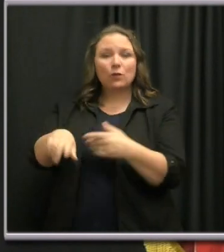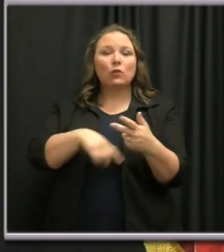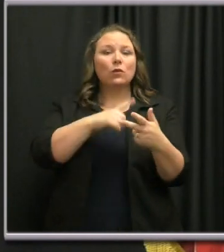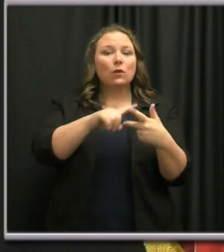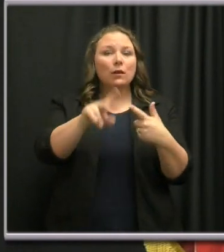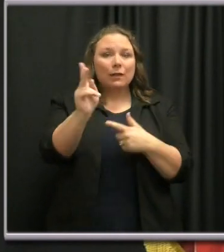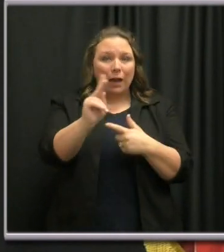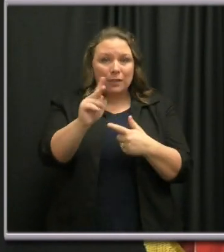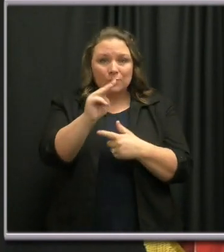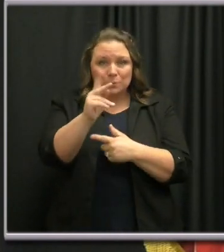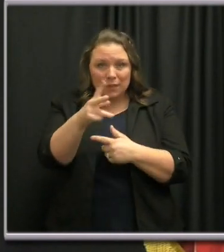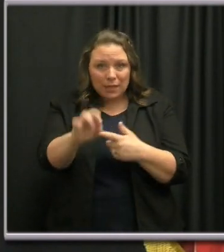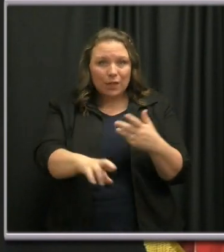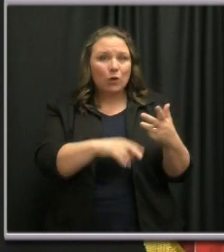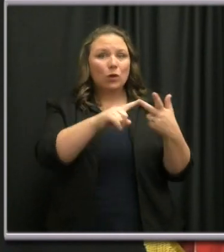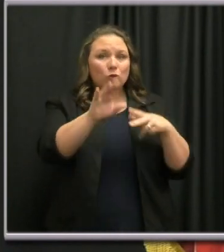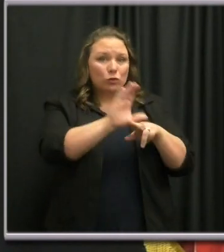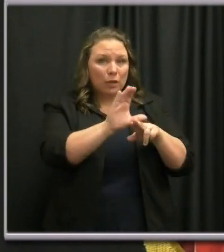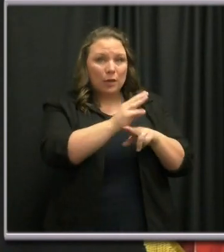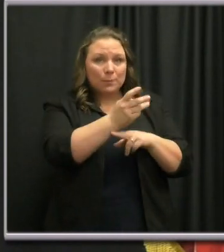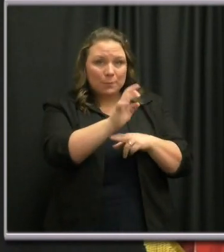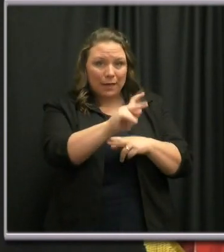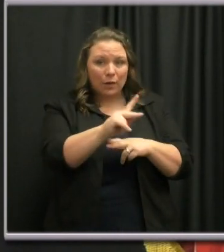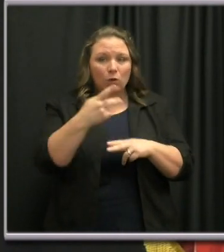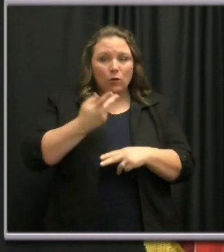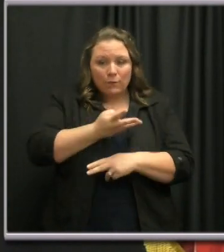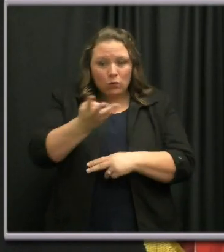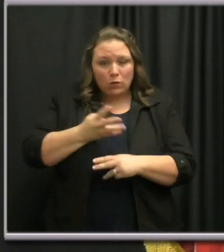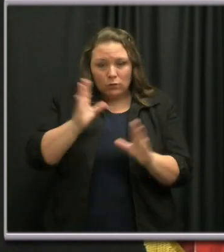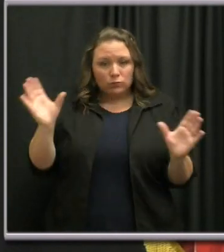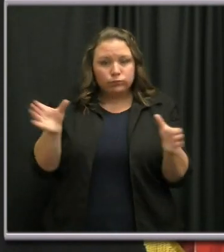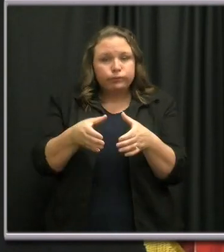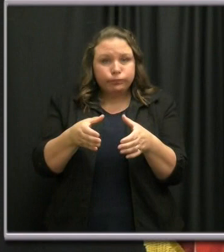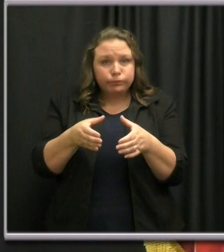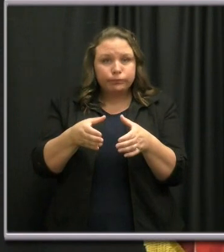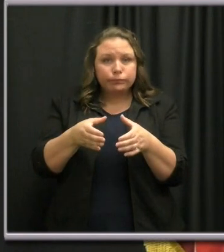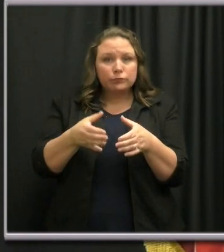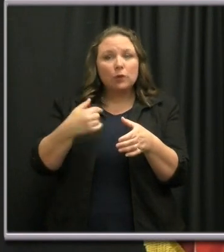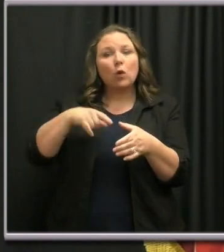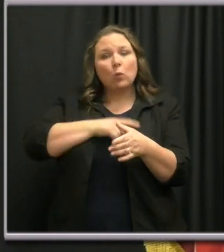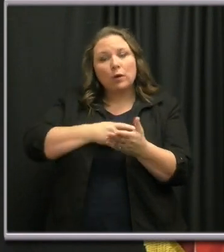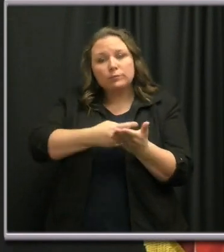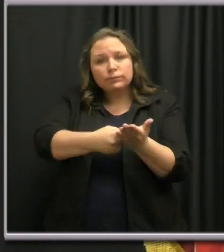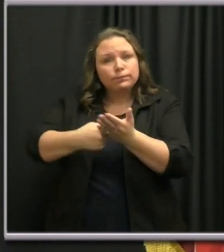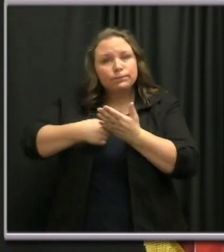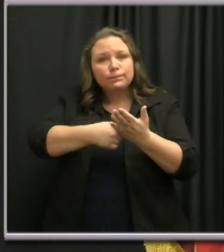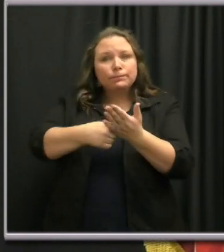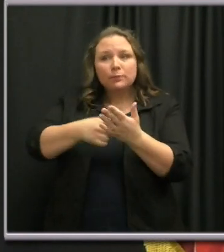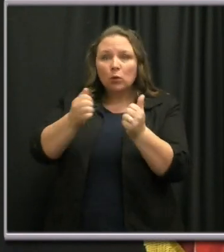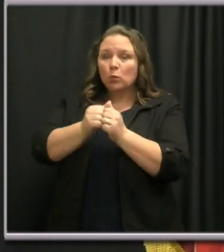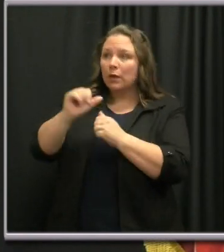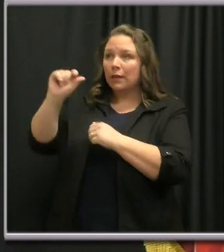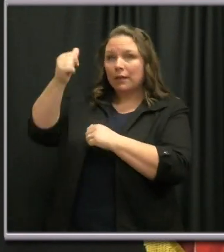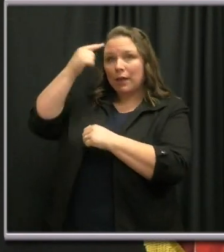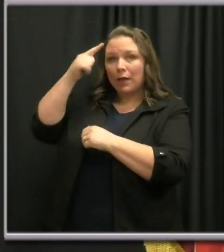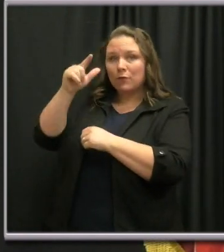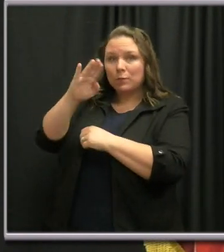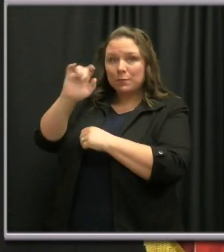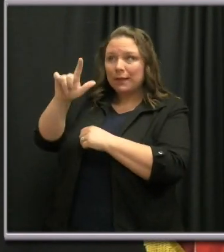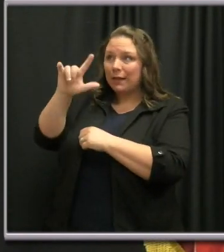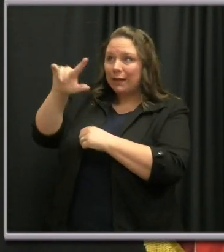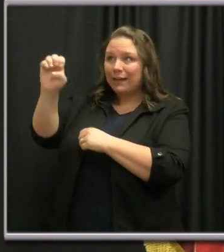Kincannon, and Chattanooga Mayor Andy Burke. This group of mayors has been in regular contact with both Governor Bill Lee and the